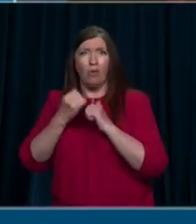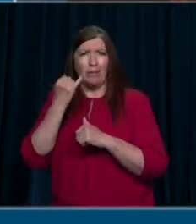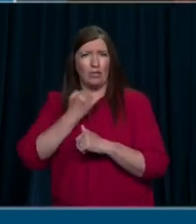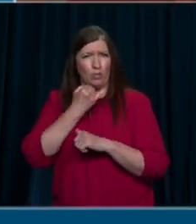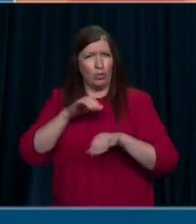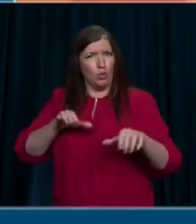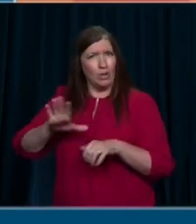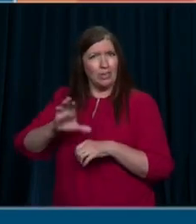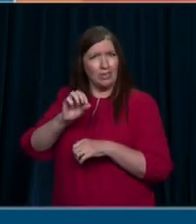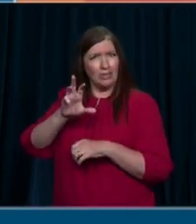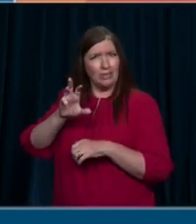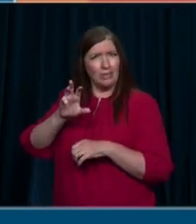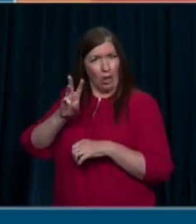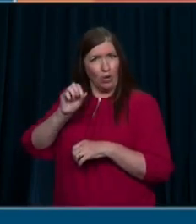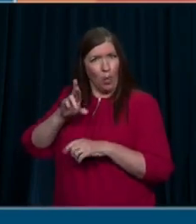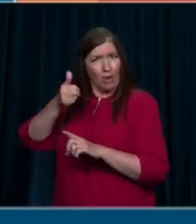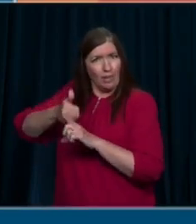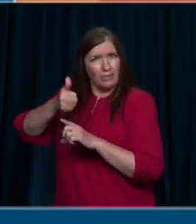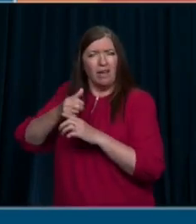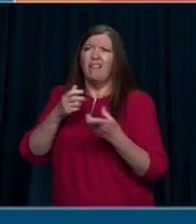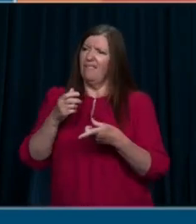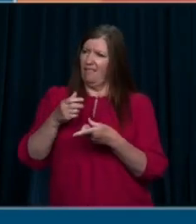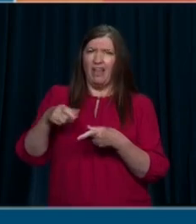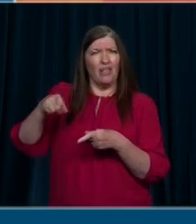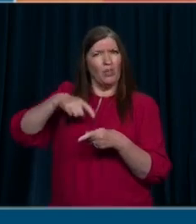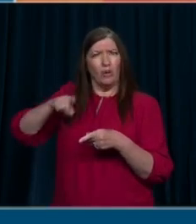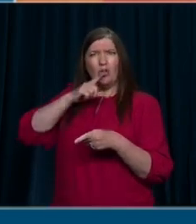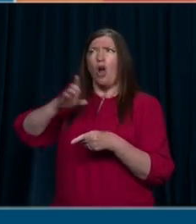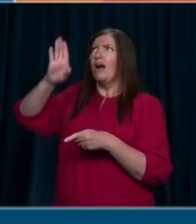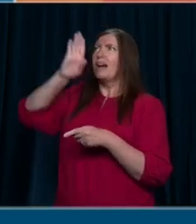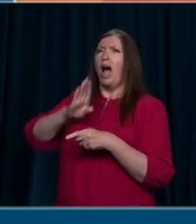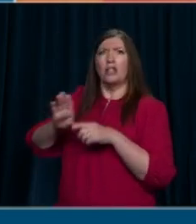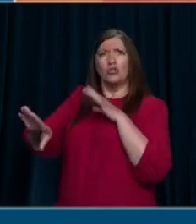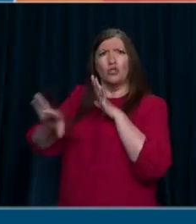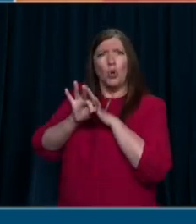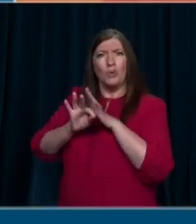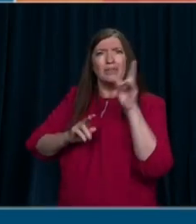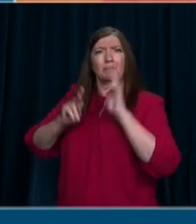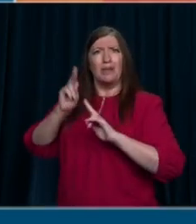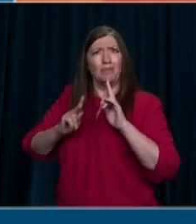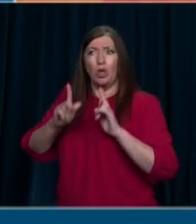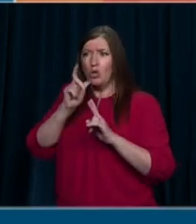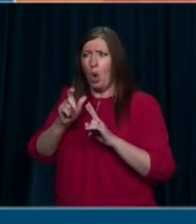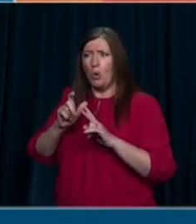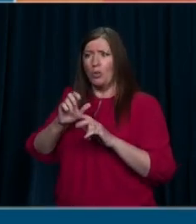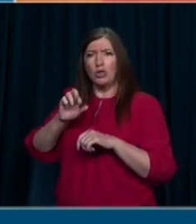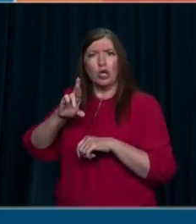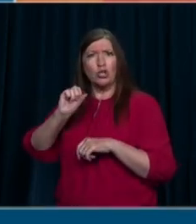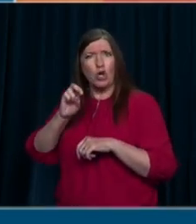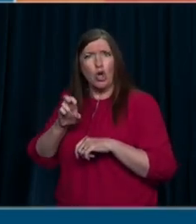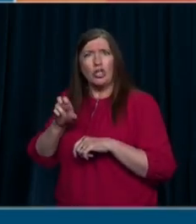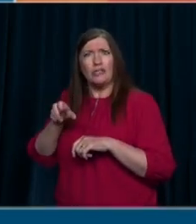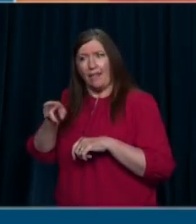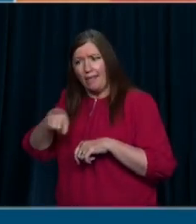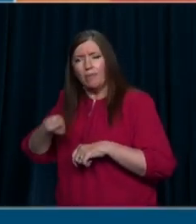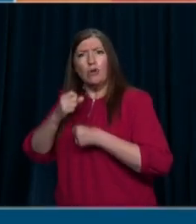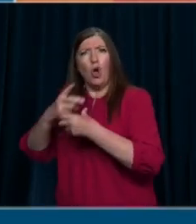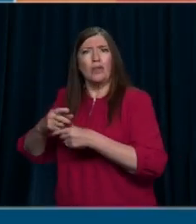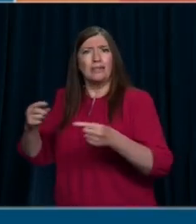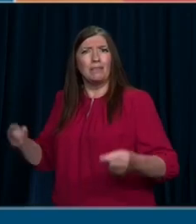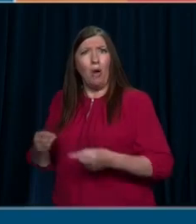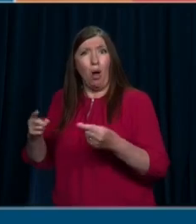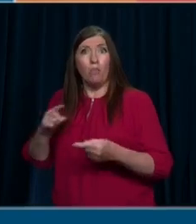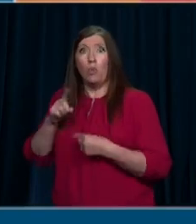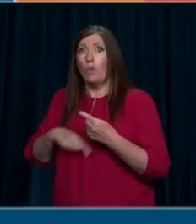Israel. They are God's chosen people. We don't curse them. We don't cause them harm. We help them when we can.